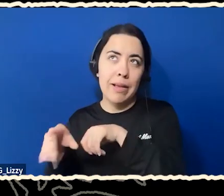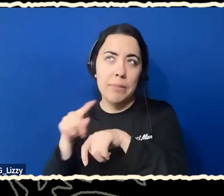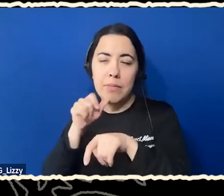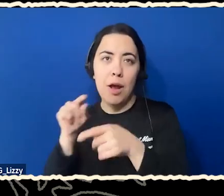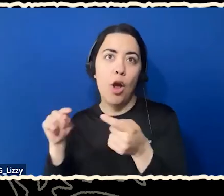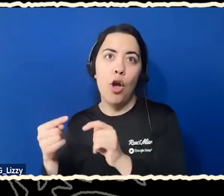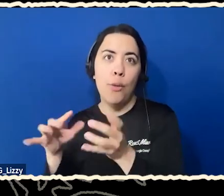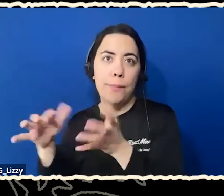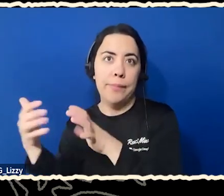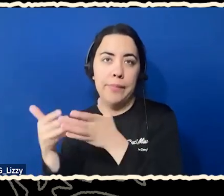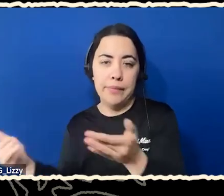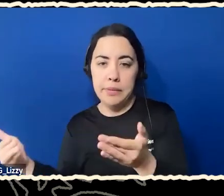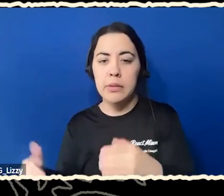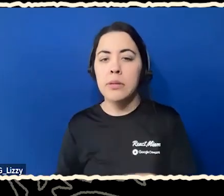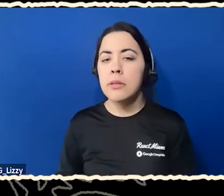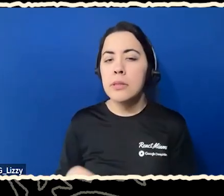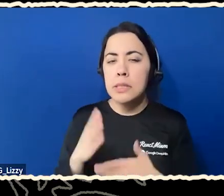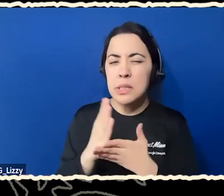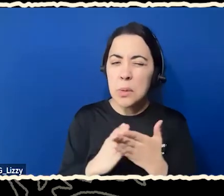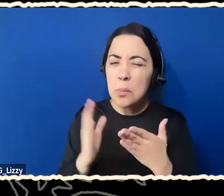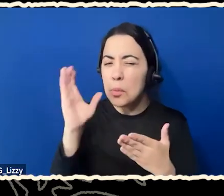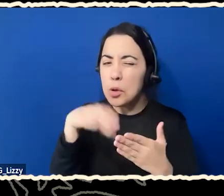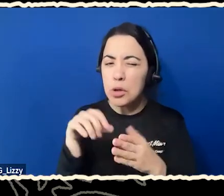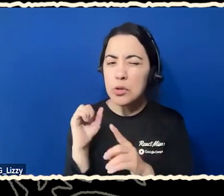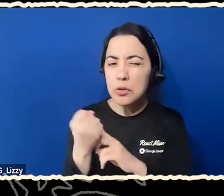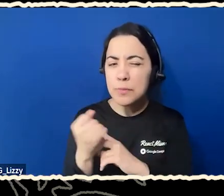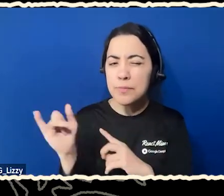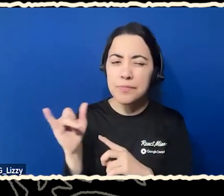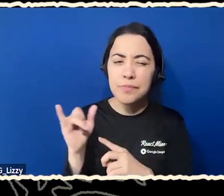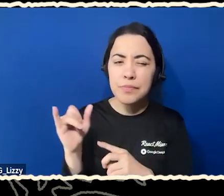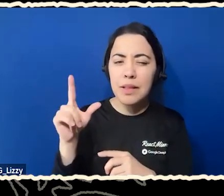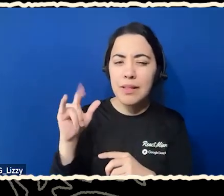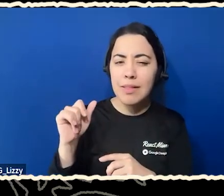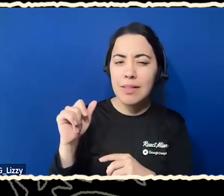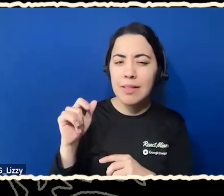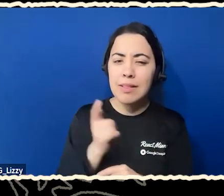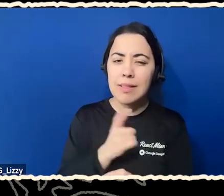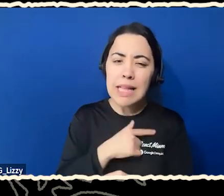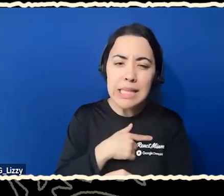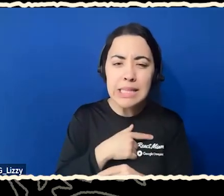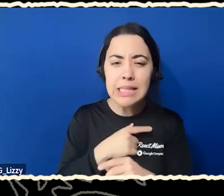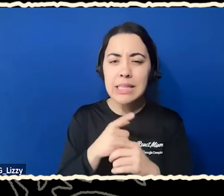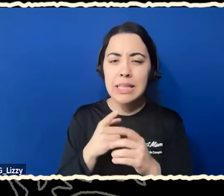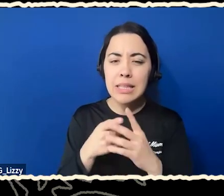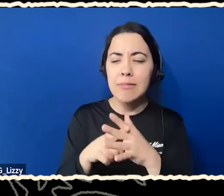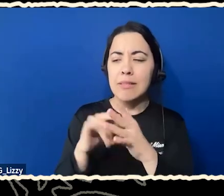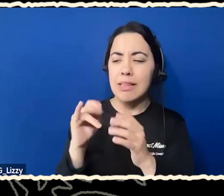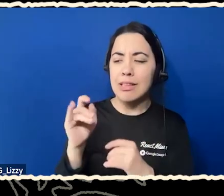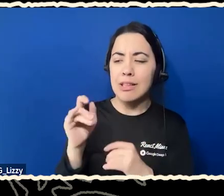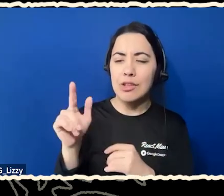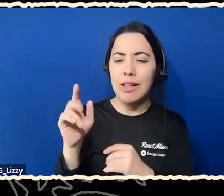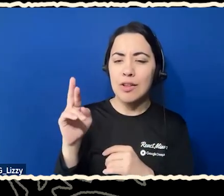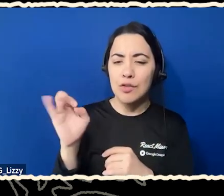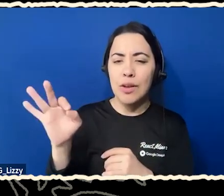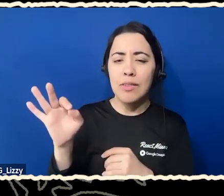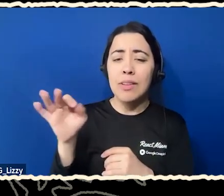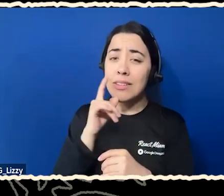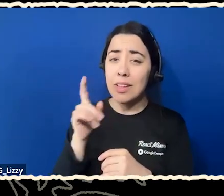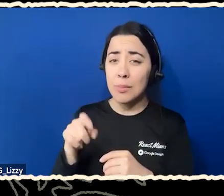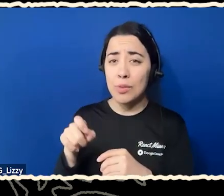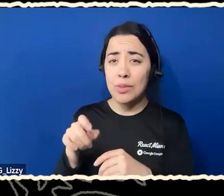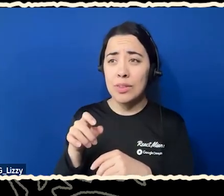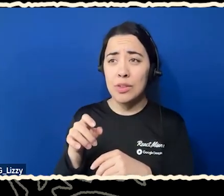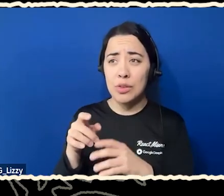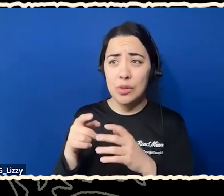things. There's some weirder cases like lazily initializing refs. You're really not supposed to kick off a network request,